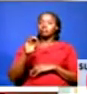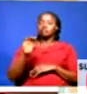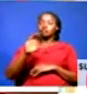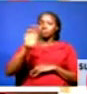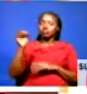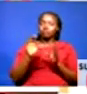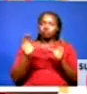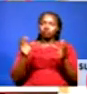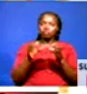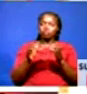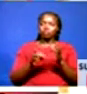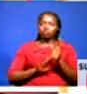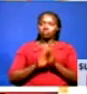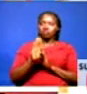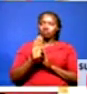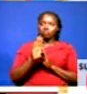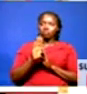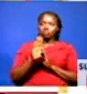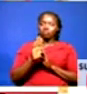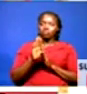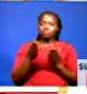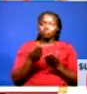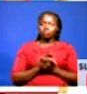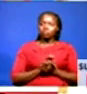and foster economic development. Yusuf Far